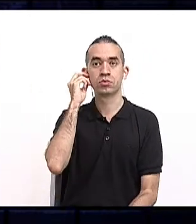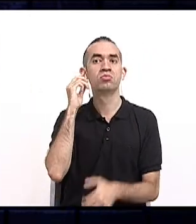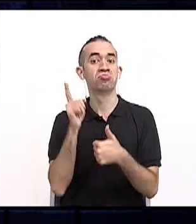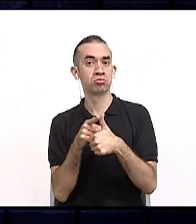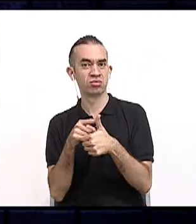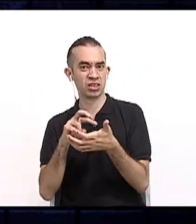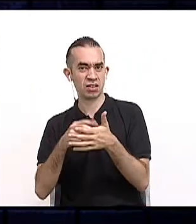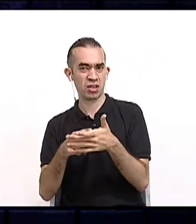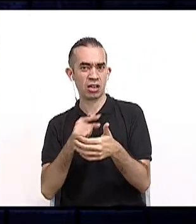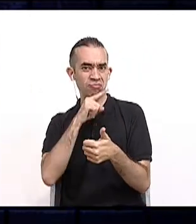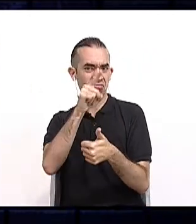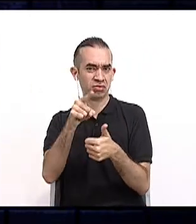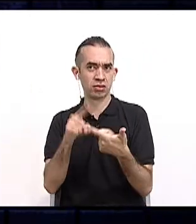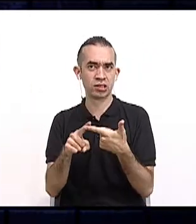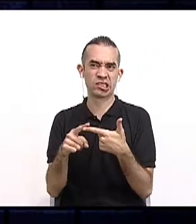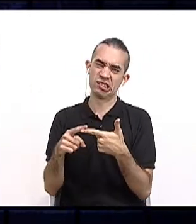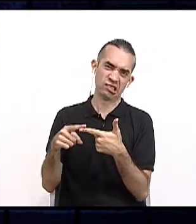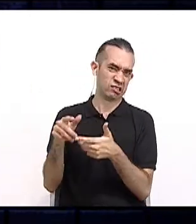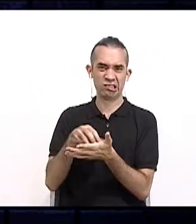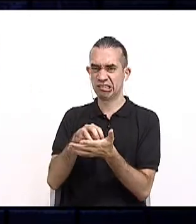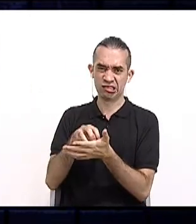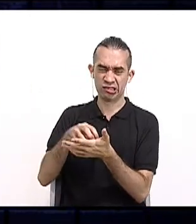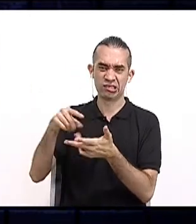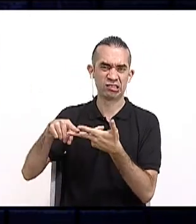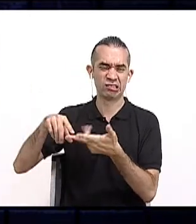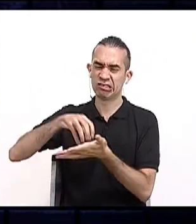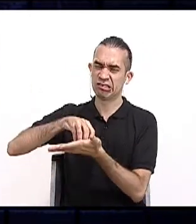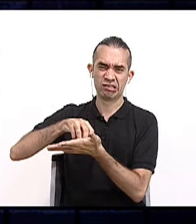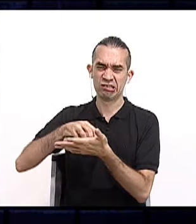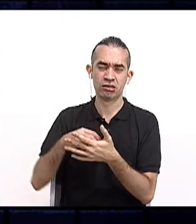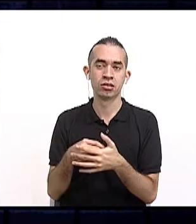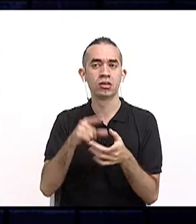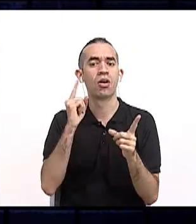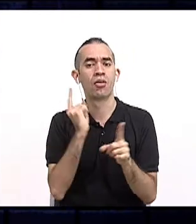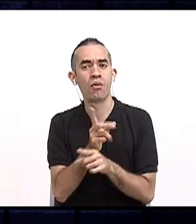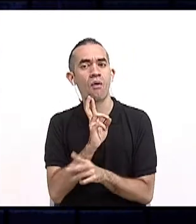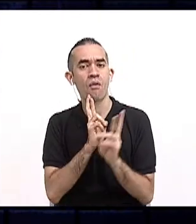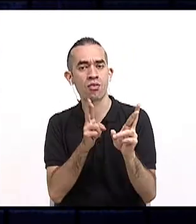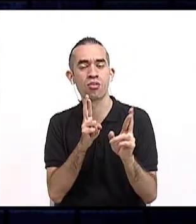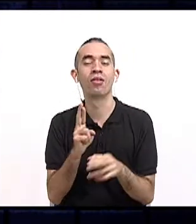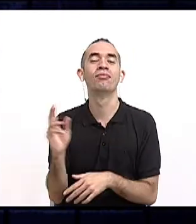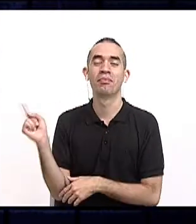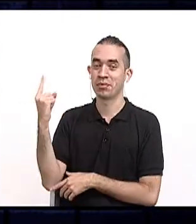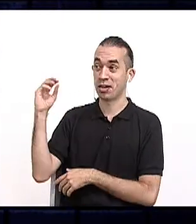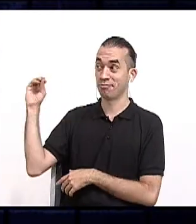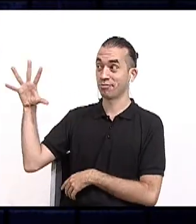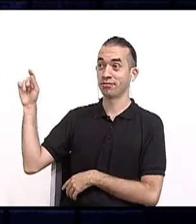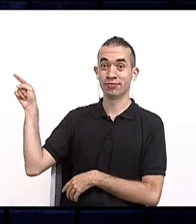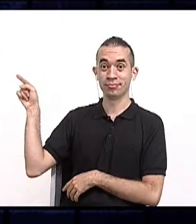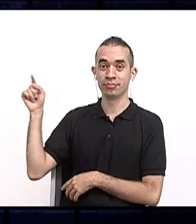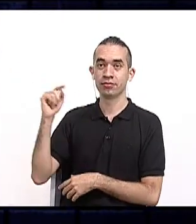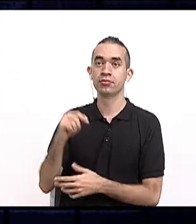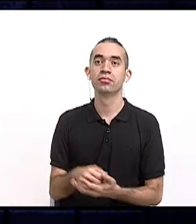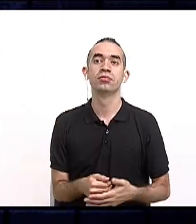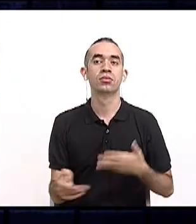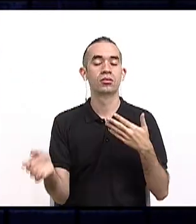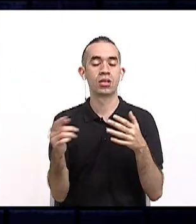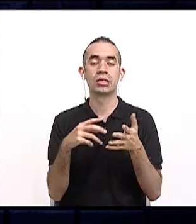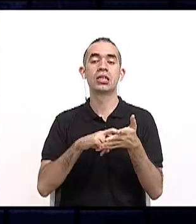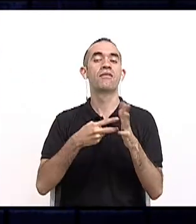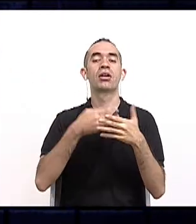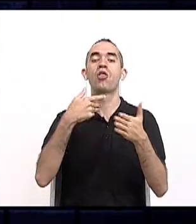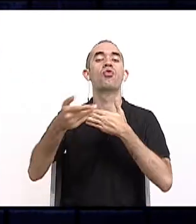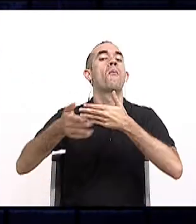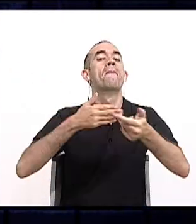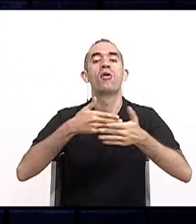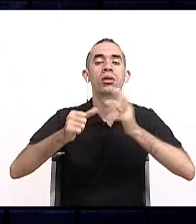to keep working uncertainly or doubtly. I think you have the answer, right? Certainly. So no matter what, we need to keep working. That